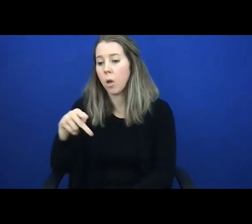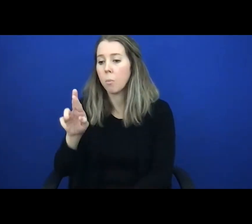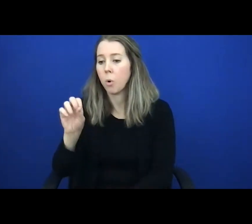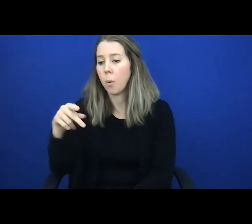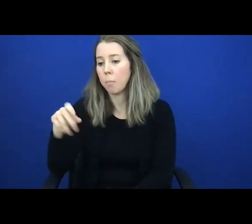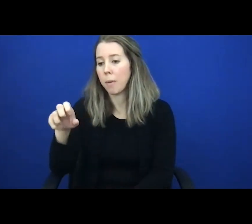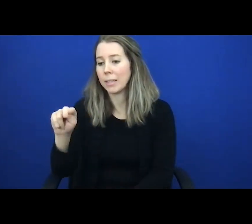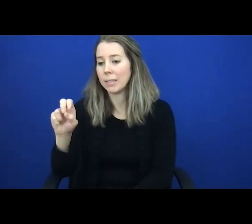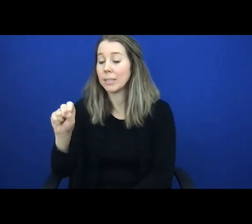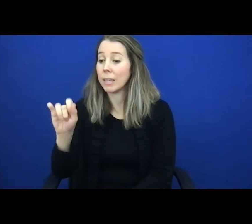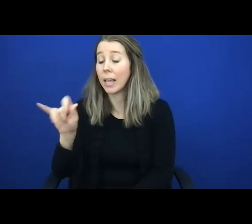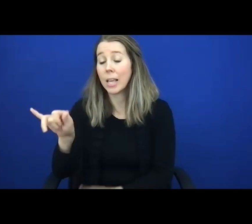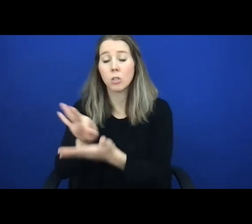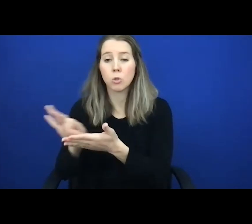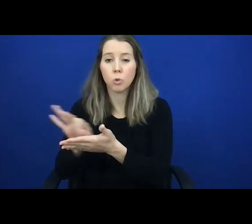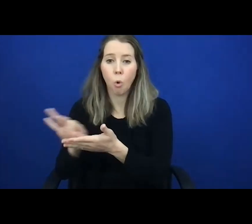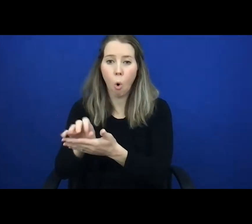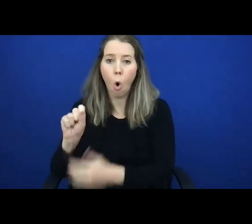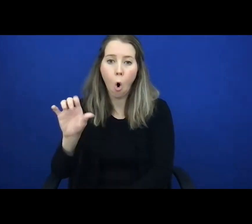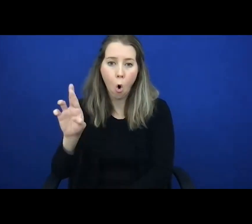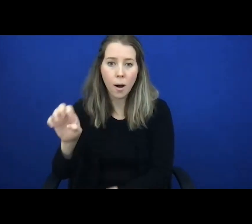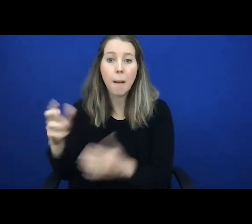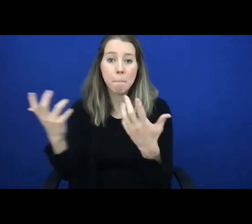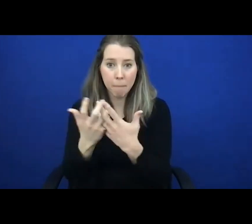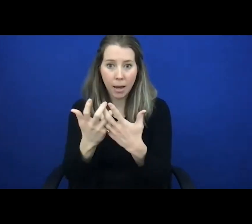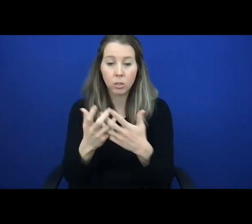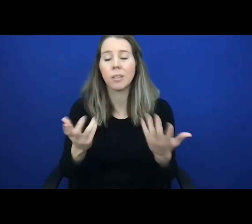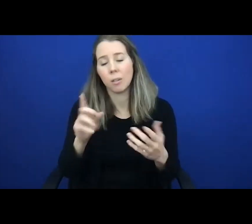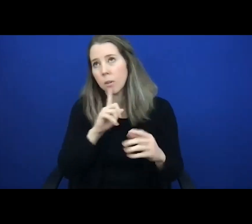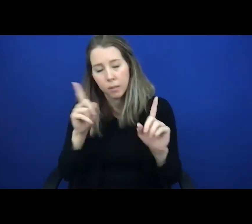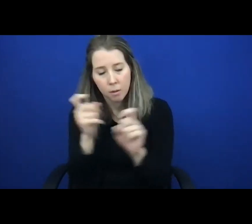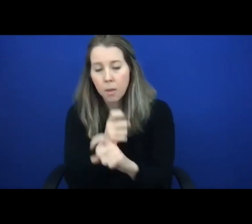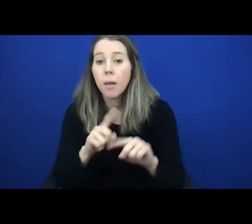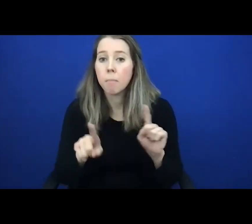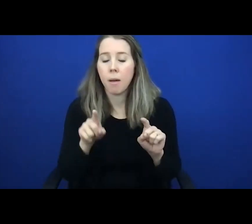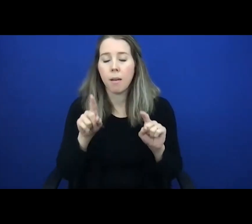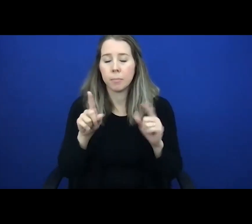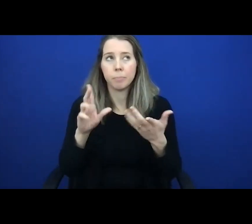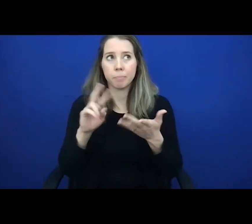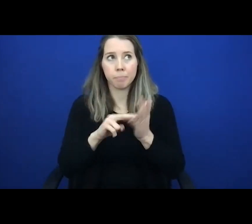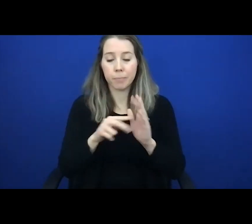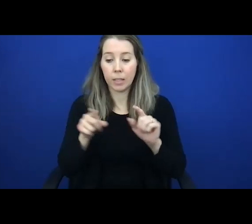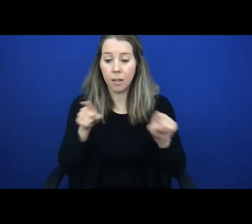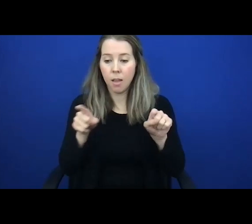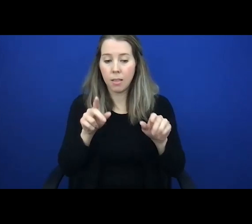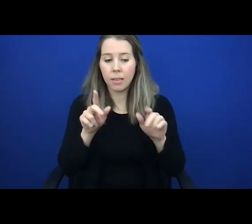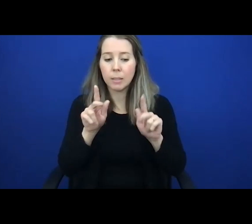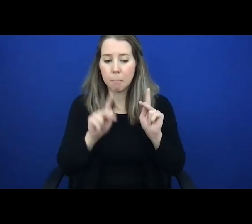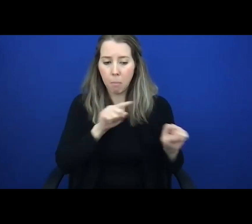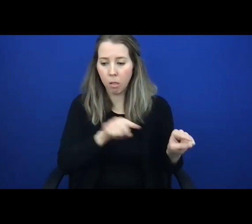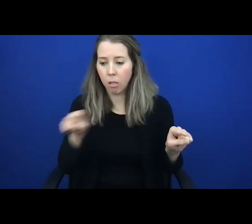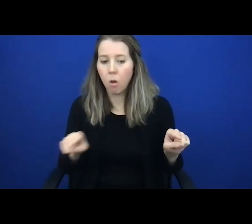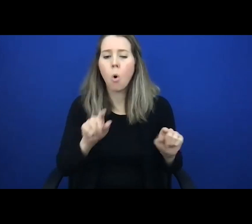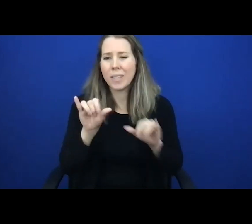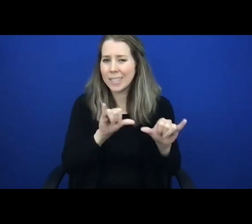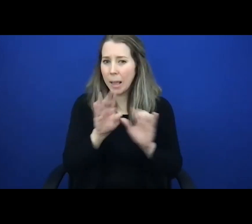it's a more complex design, but it allows you to really understand that these are essentially folks with the same background coming